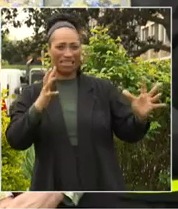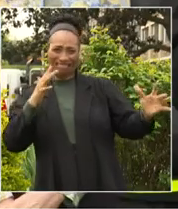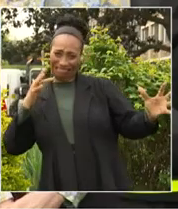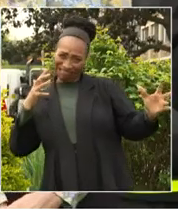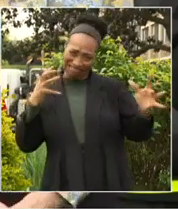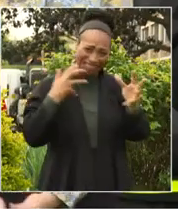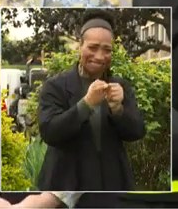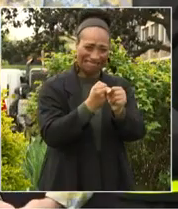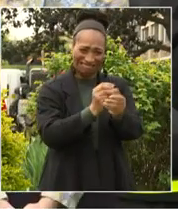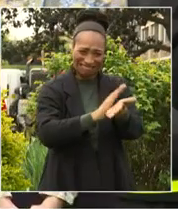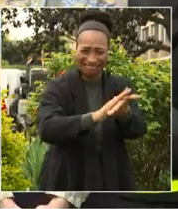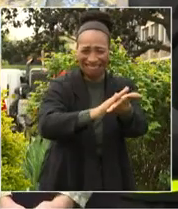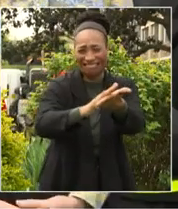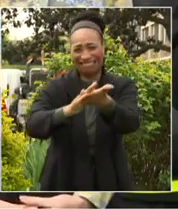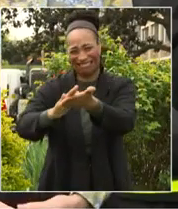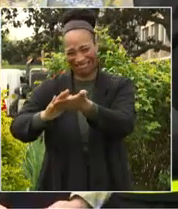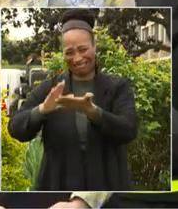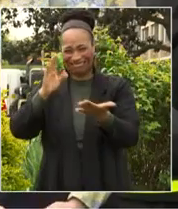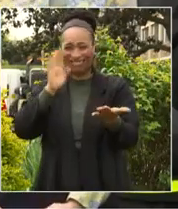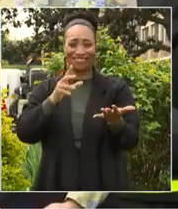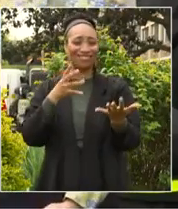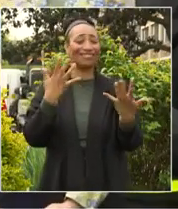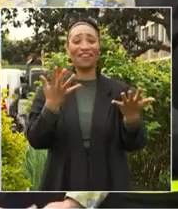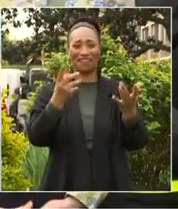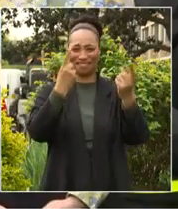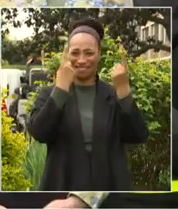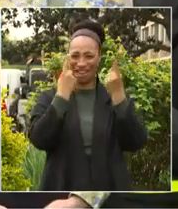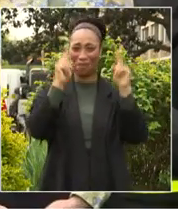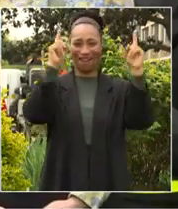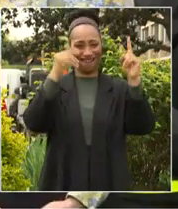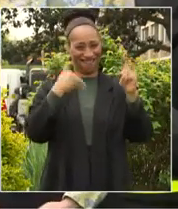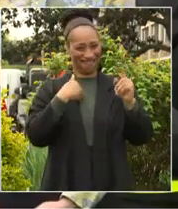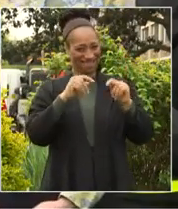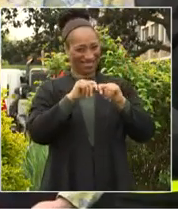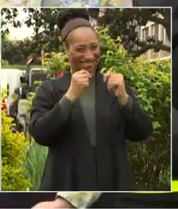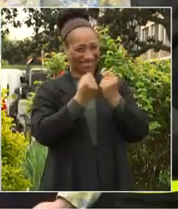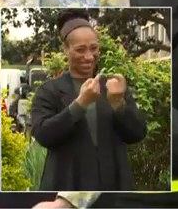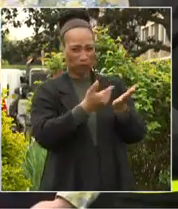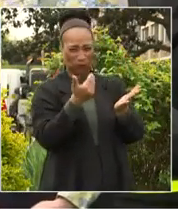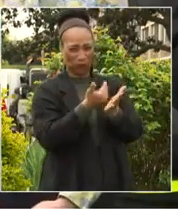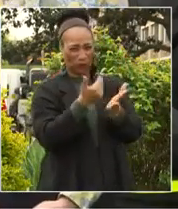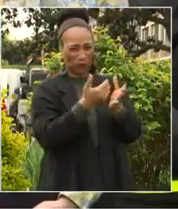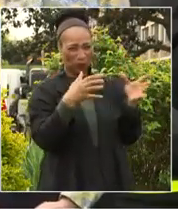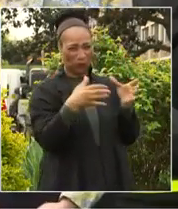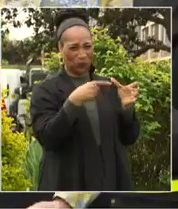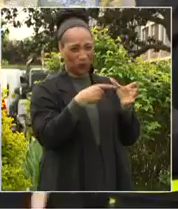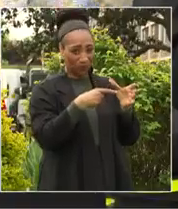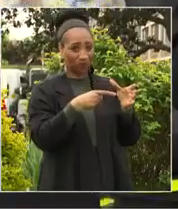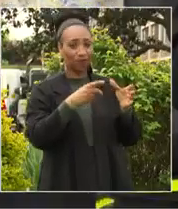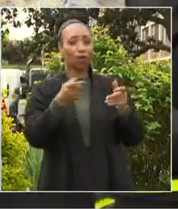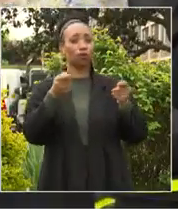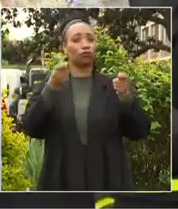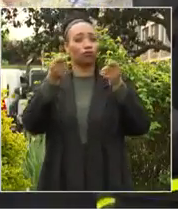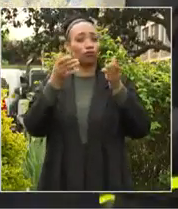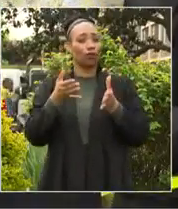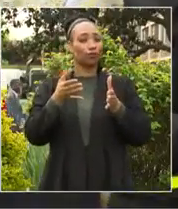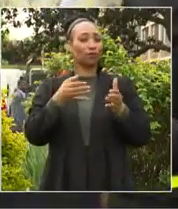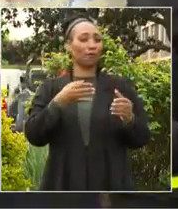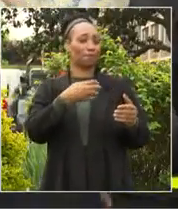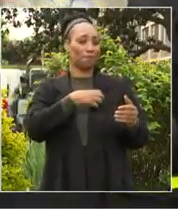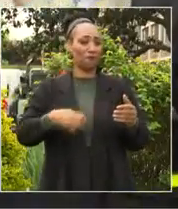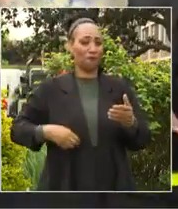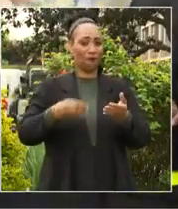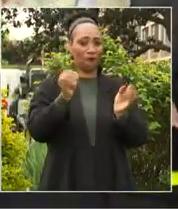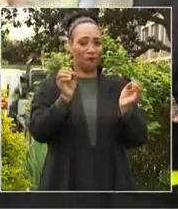who I have appointed to serve as the Mayor's Clean City Director, Maria Berry. So give me a hand